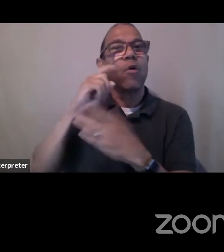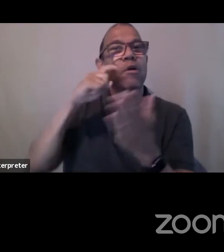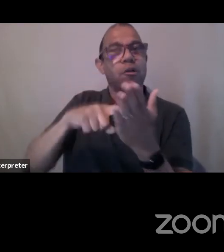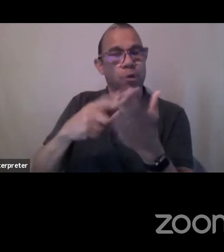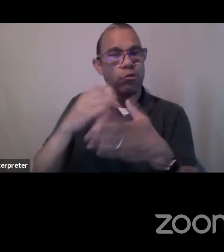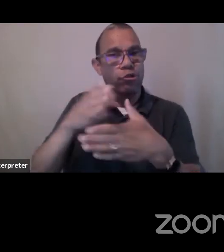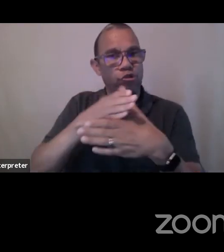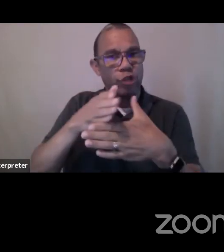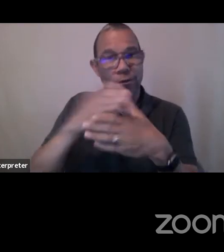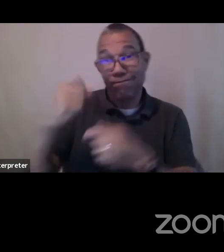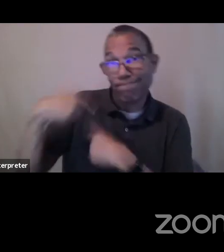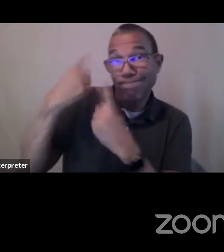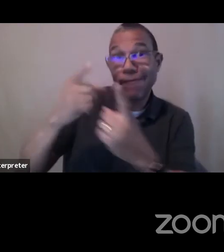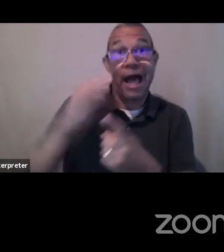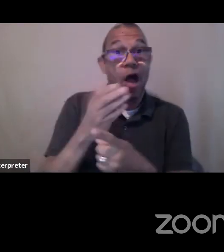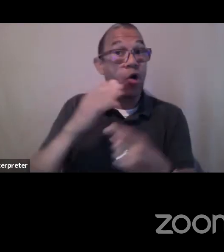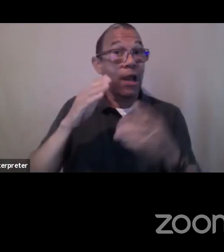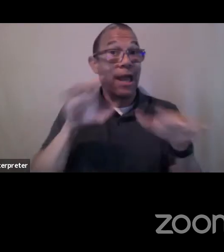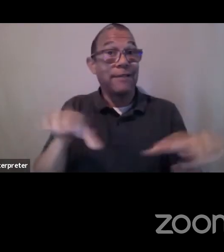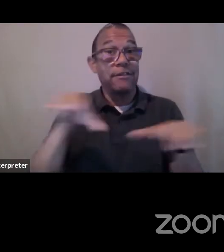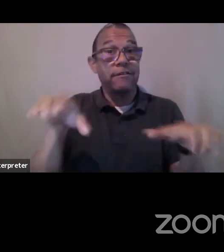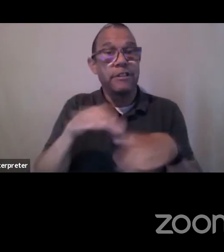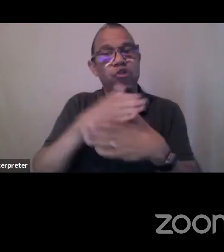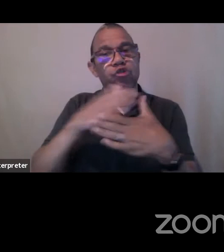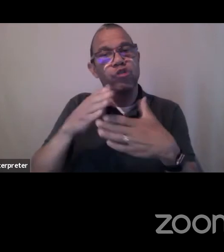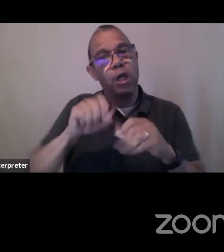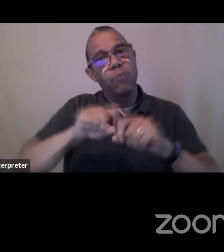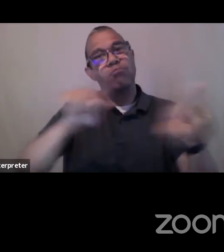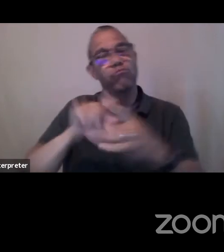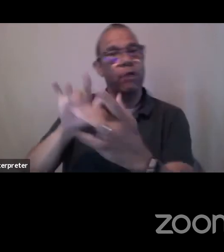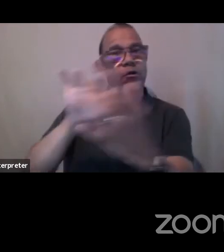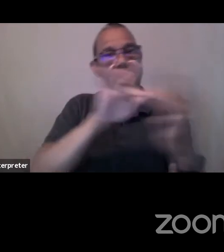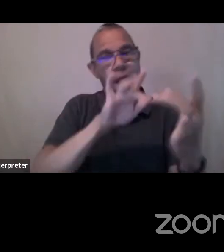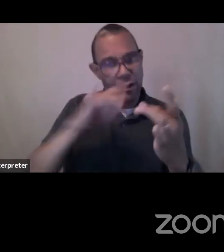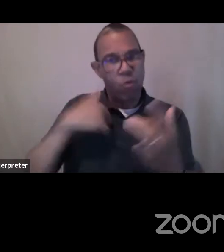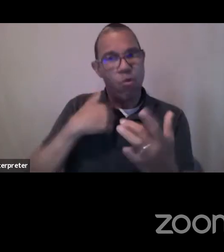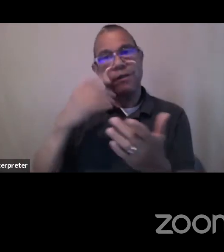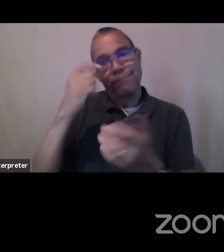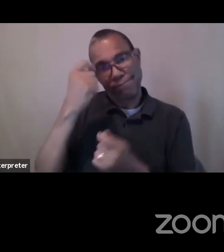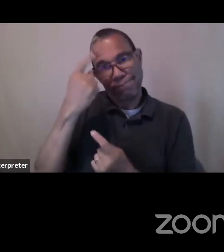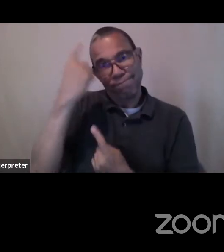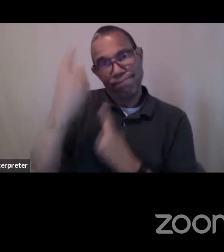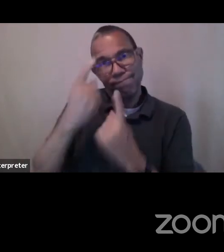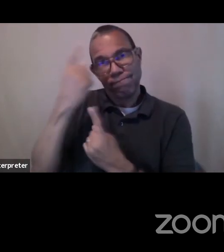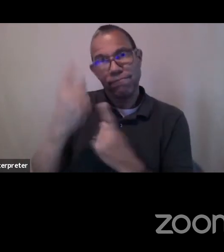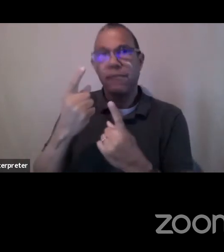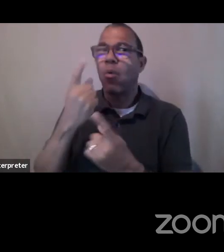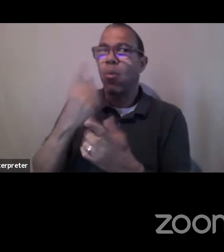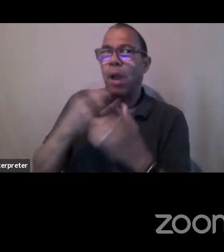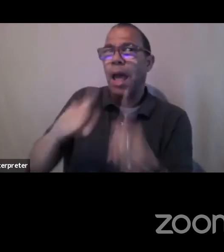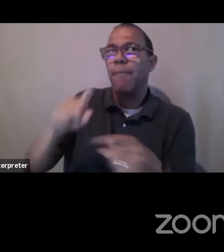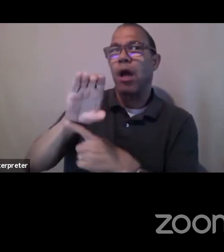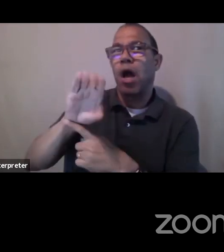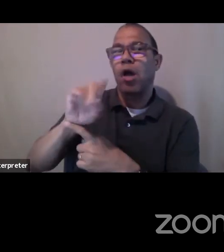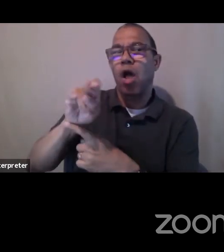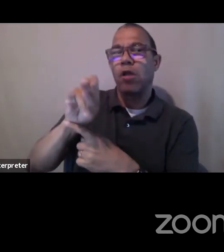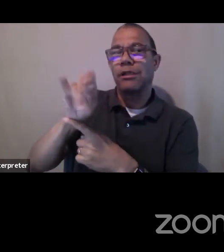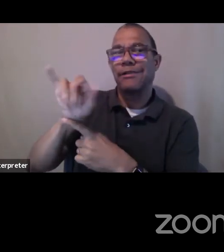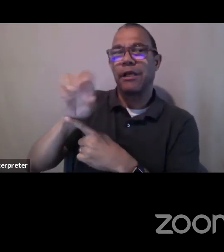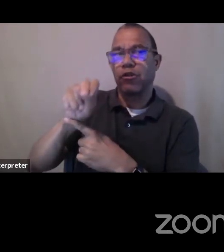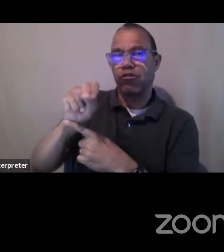our activities are shared digitally to the internet, let's also take a moment to consider the legacy of colonization embedded within the technologies,